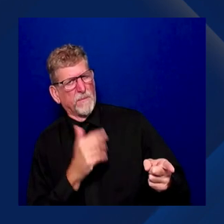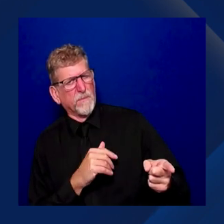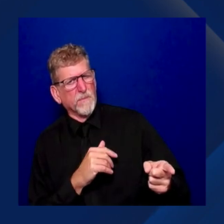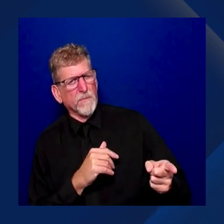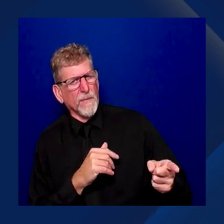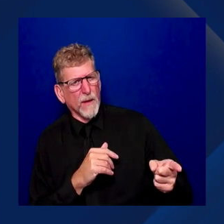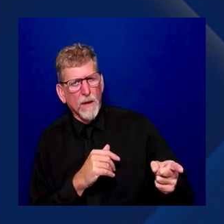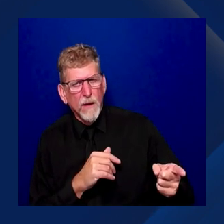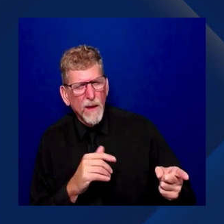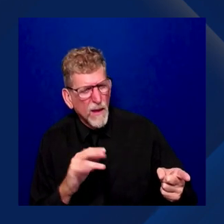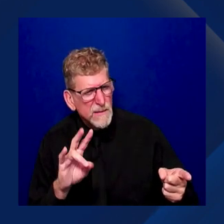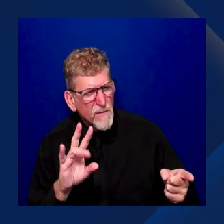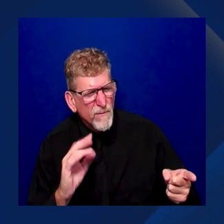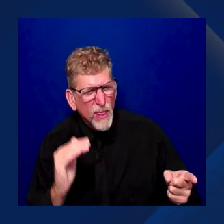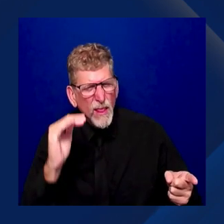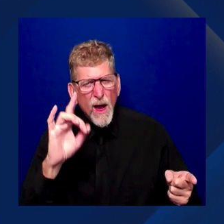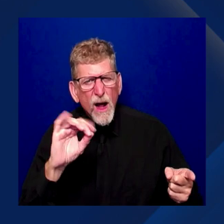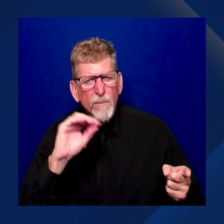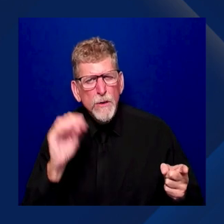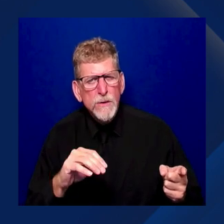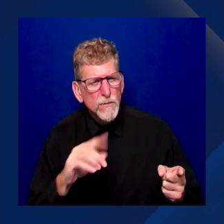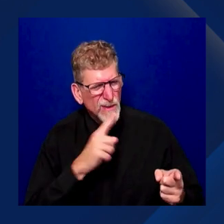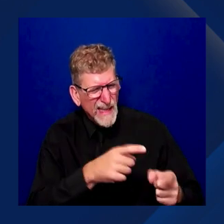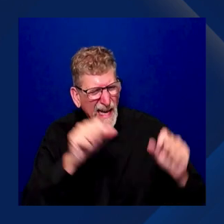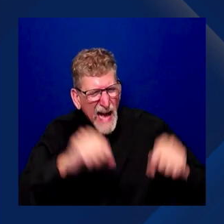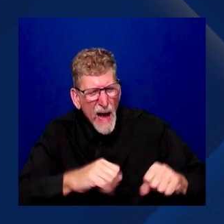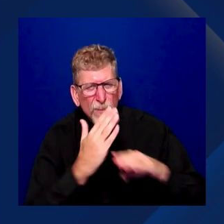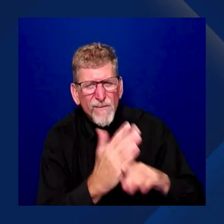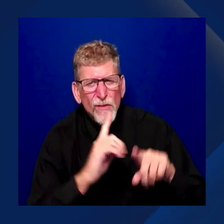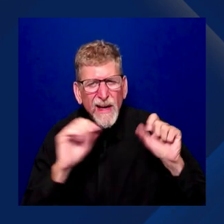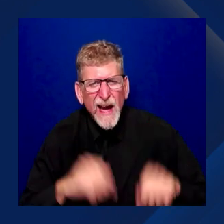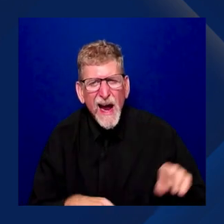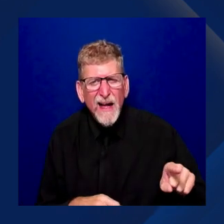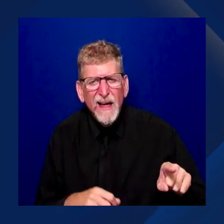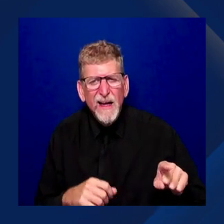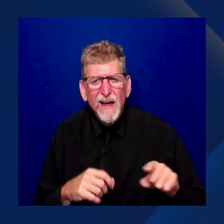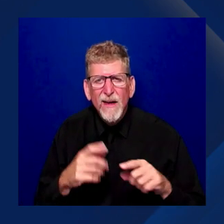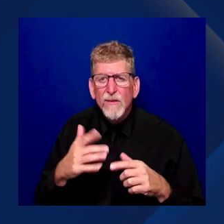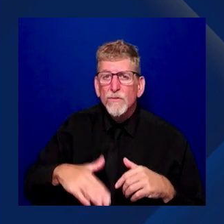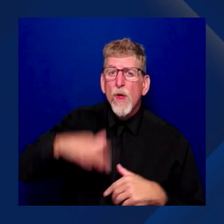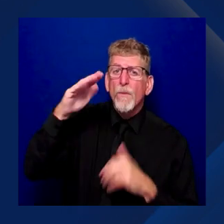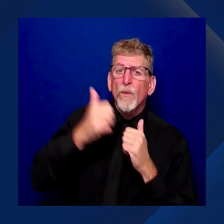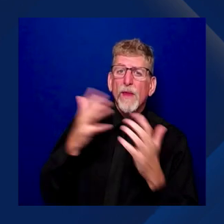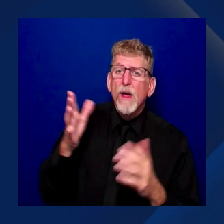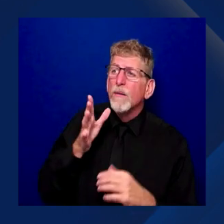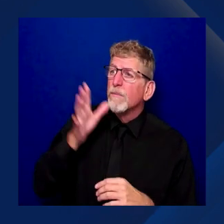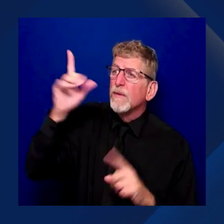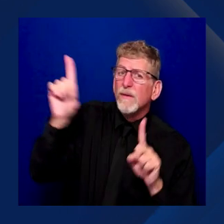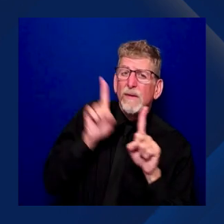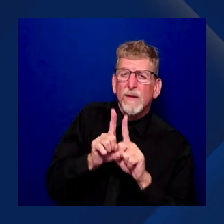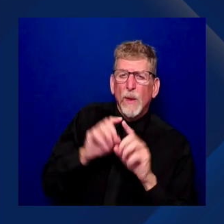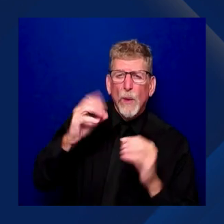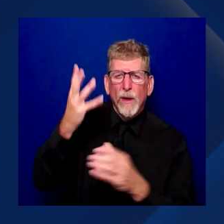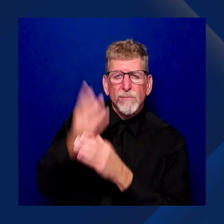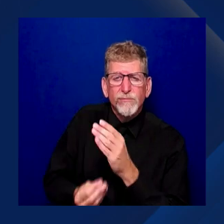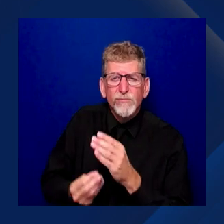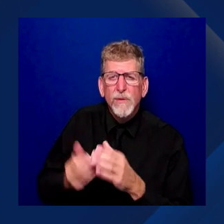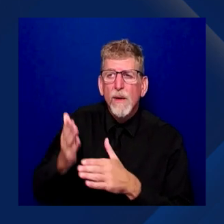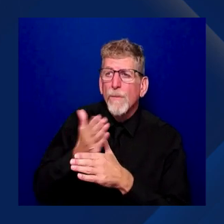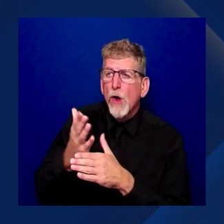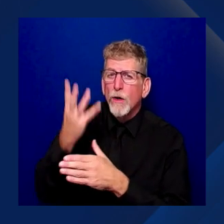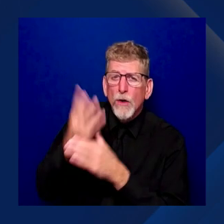sons growing up without their mothers by their sides, partners left to raise kids on their own and shoulder the burden of providing for a family